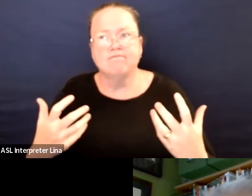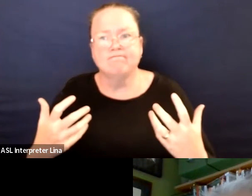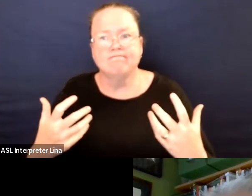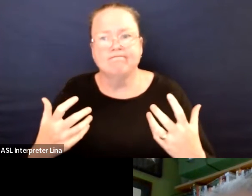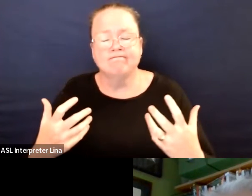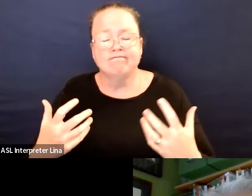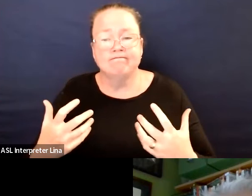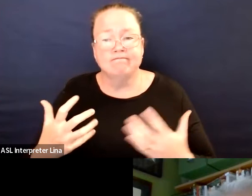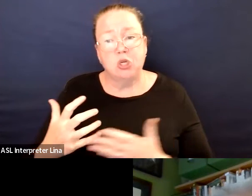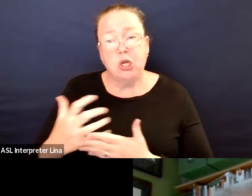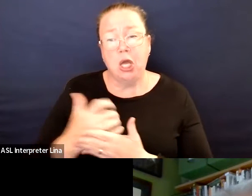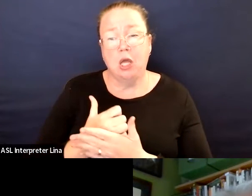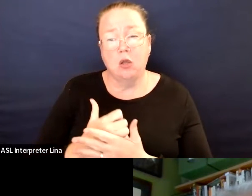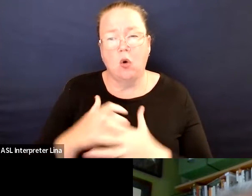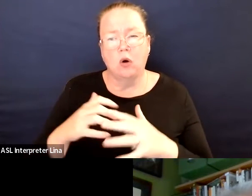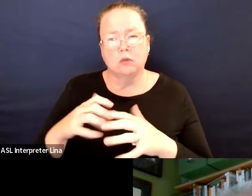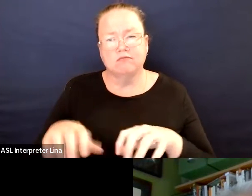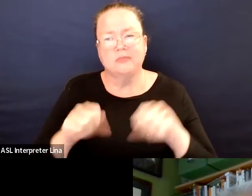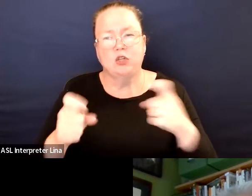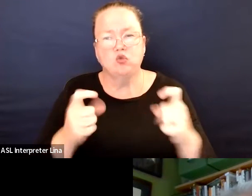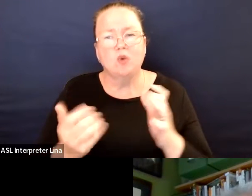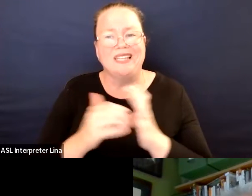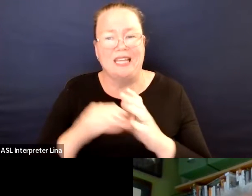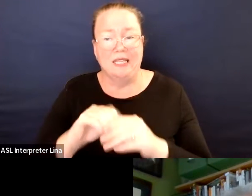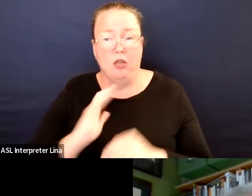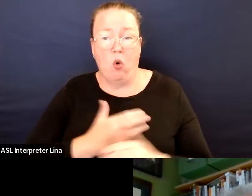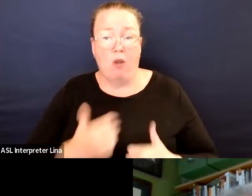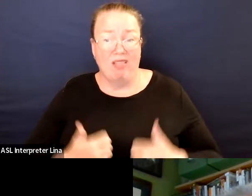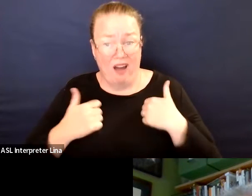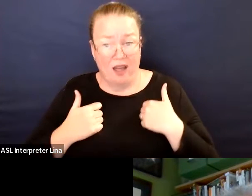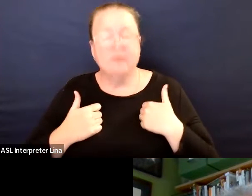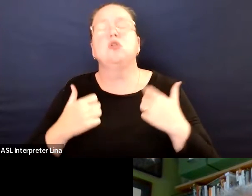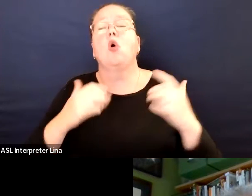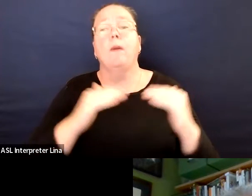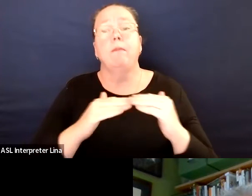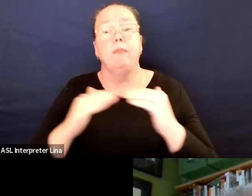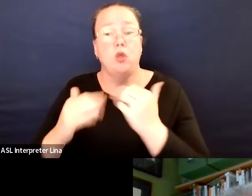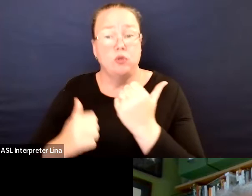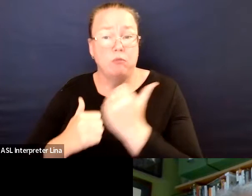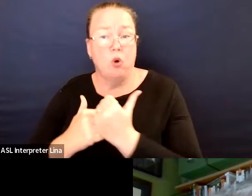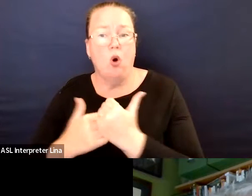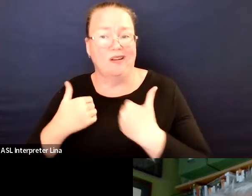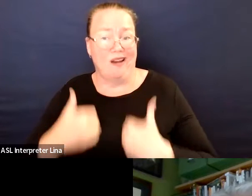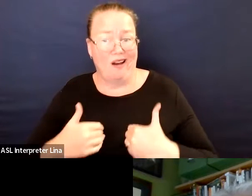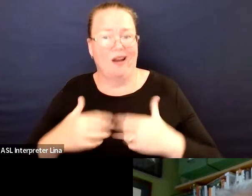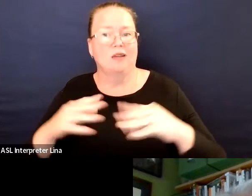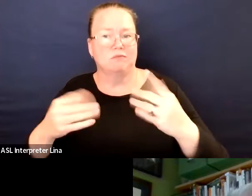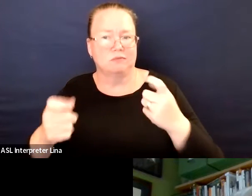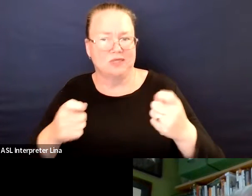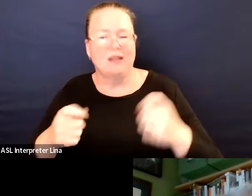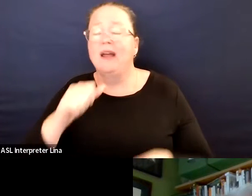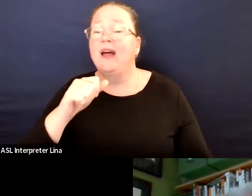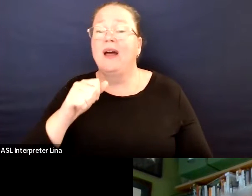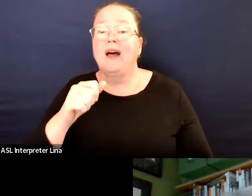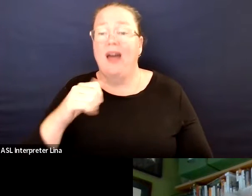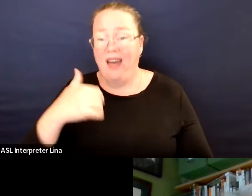or regain control in our lives. So the peer support that I facilitate does indeed have